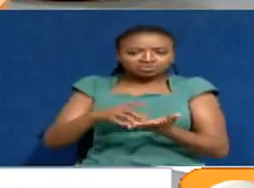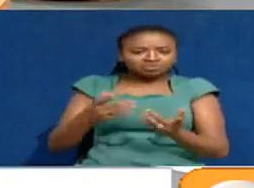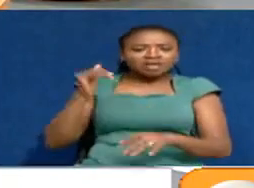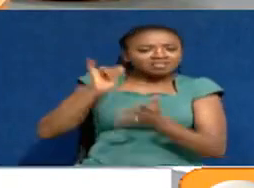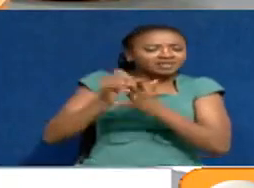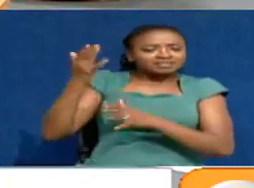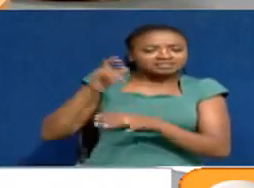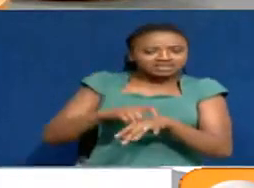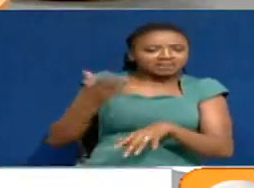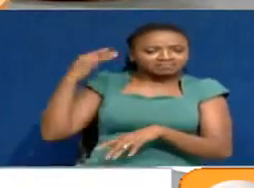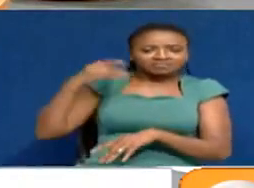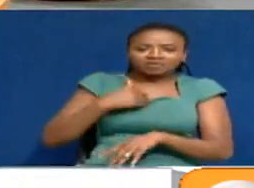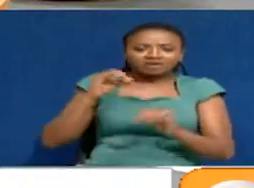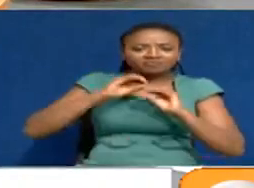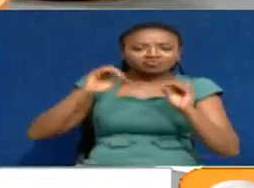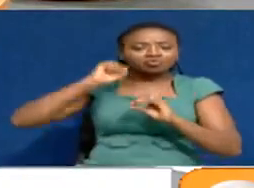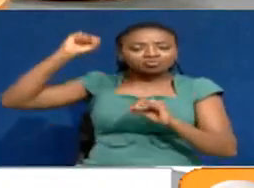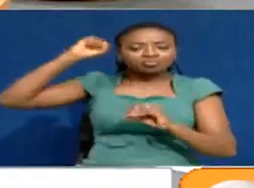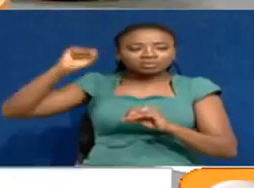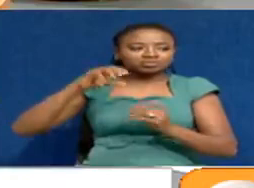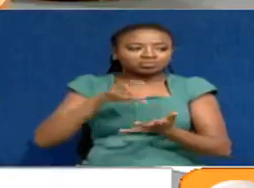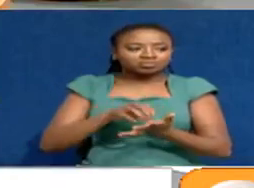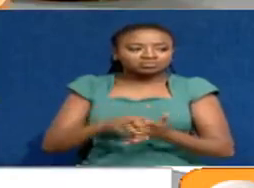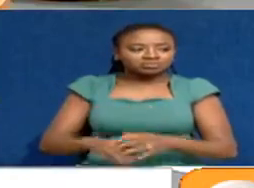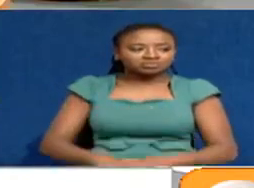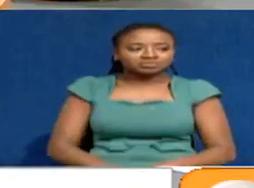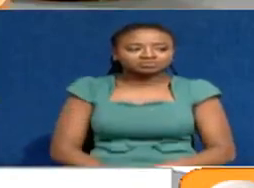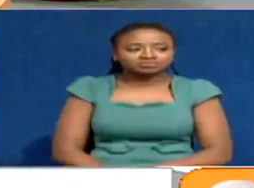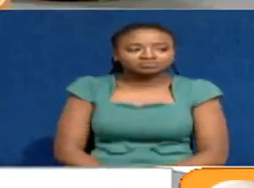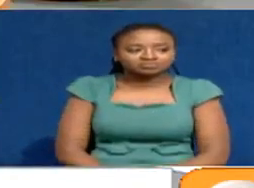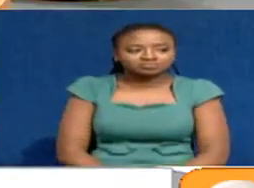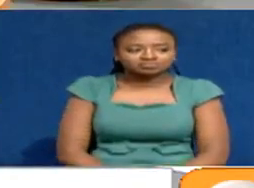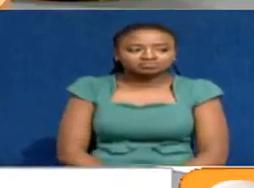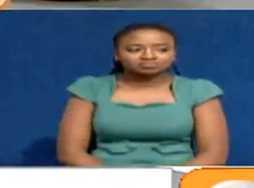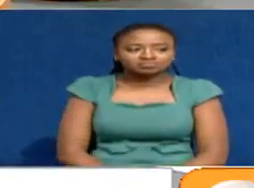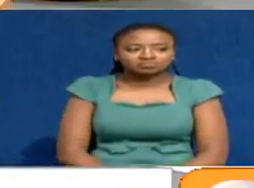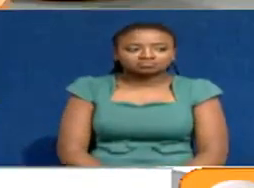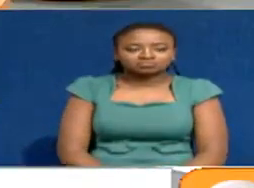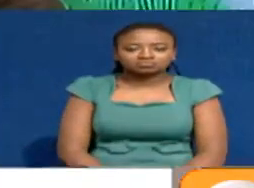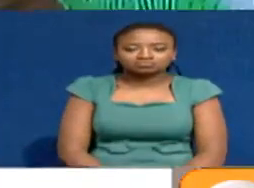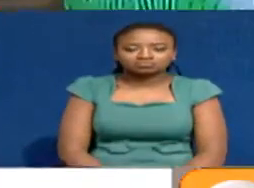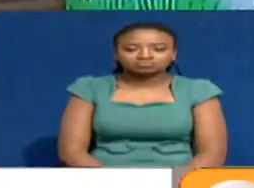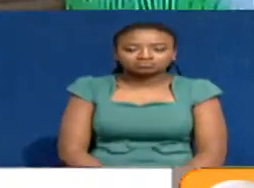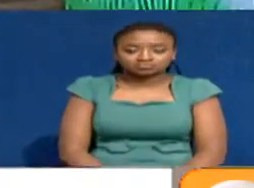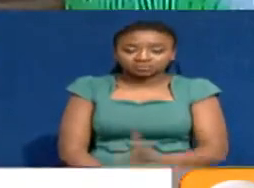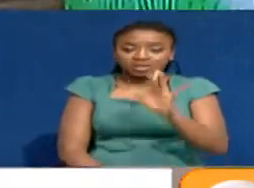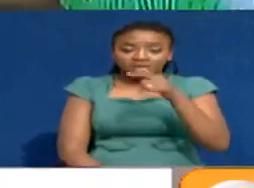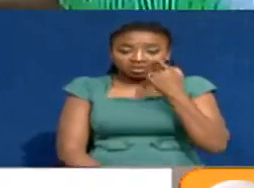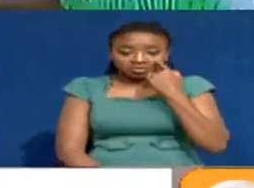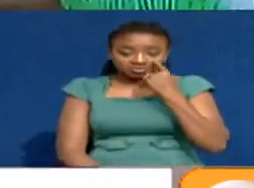any as, position as we speak your political but, position but, to but shield the issues those who would want to further interrogate the source no, of their no, wealth. The issues that are being